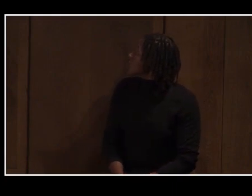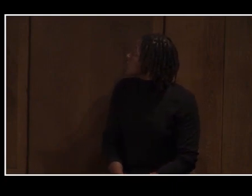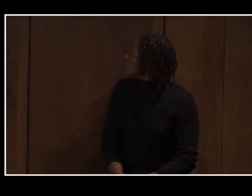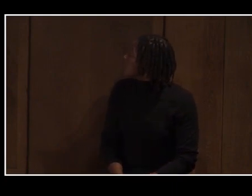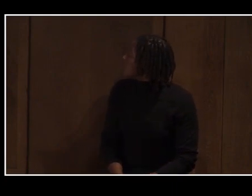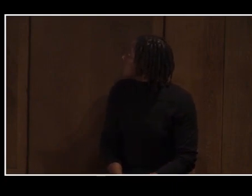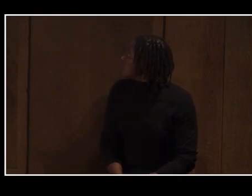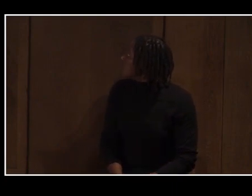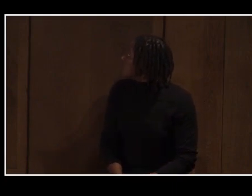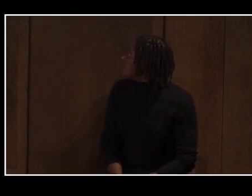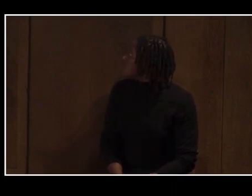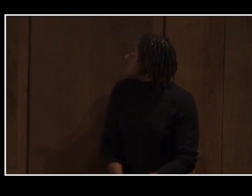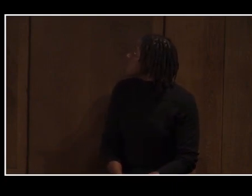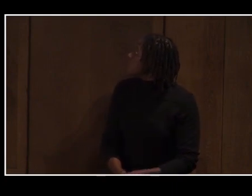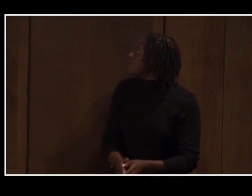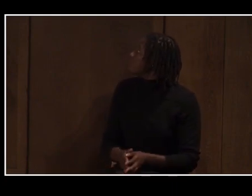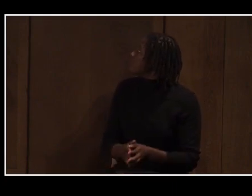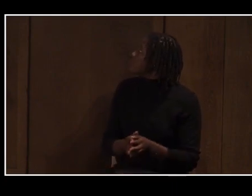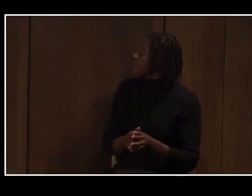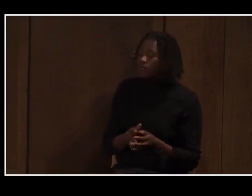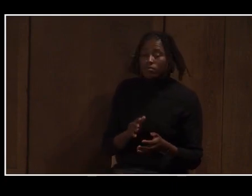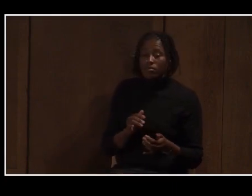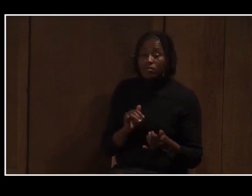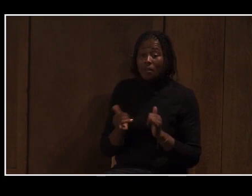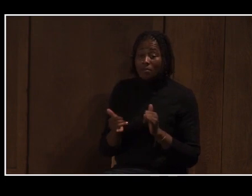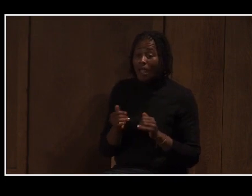sometimes you make them look good.